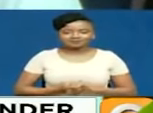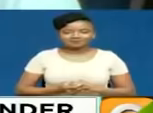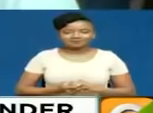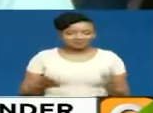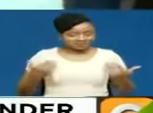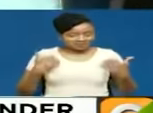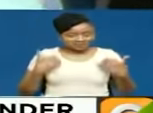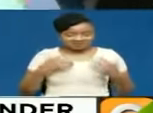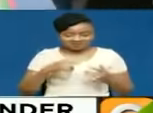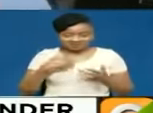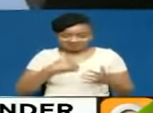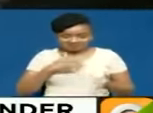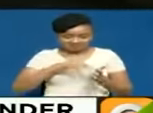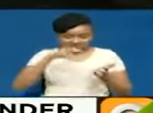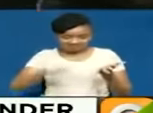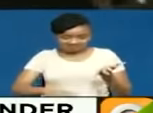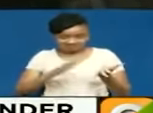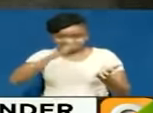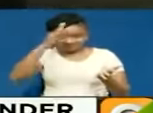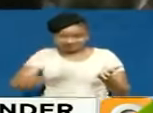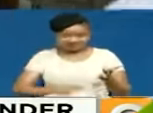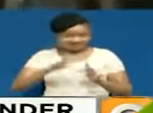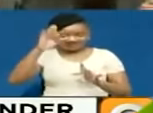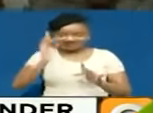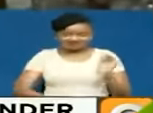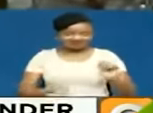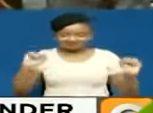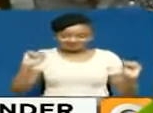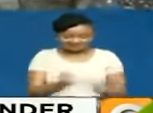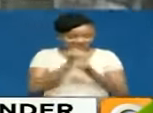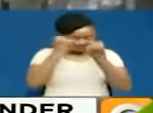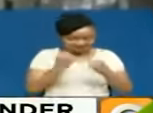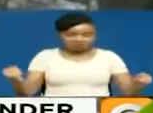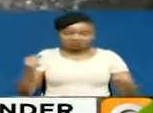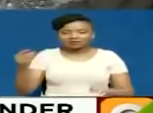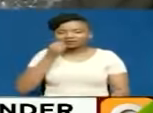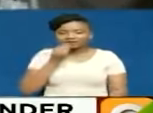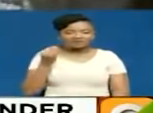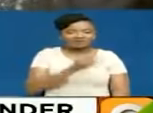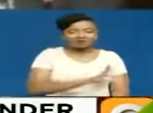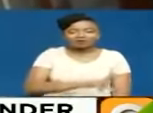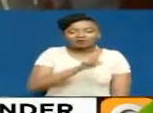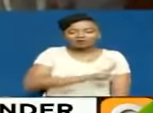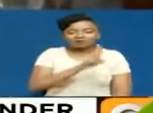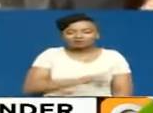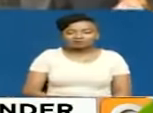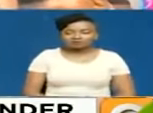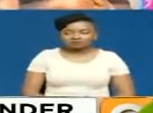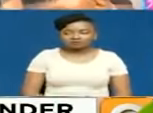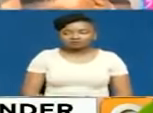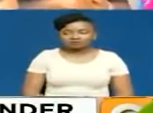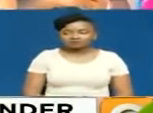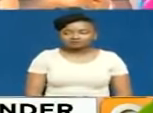Can't resign, won't resign. Deputy President William Ruto telling off President Uhuru Kenyatta over